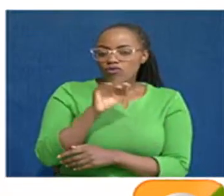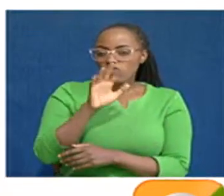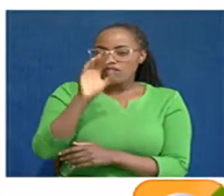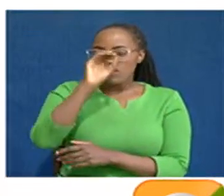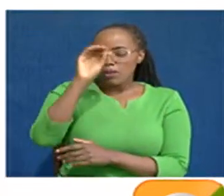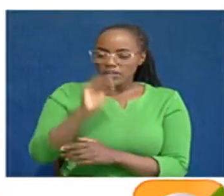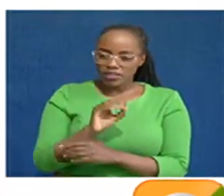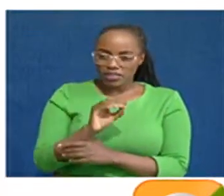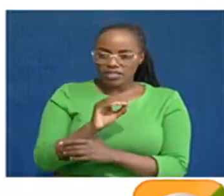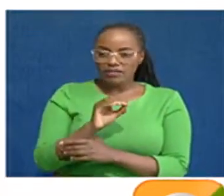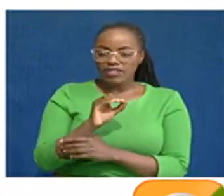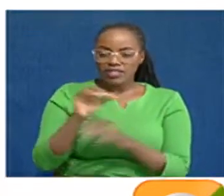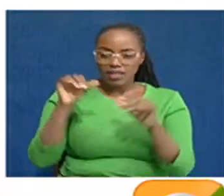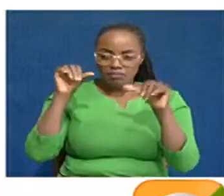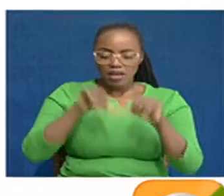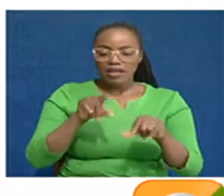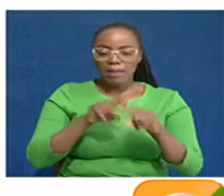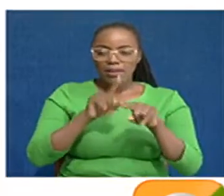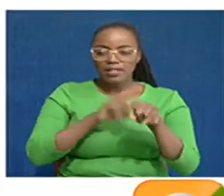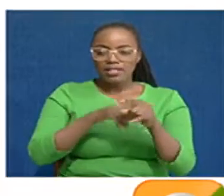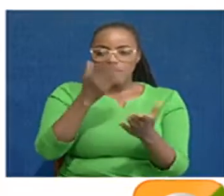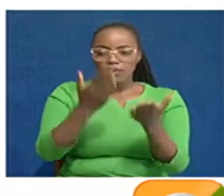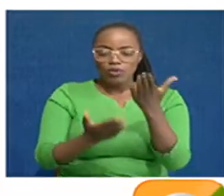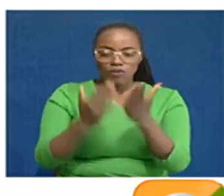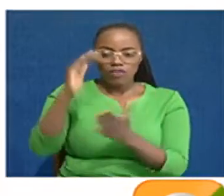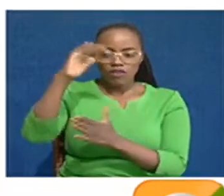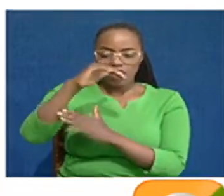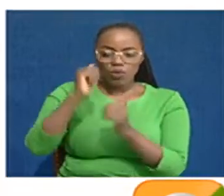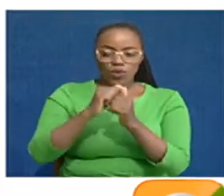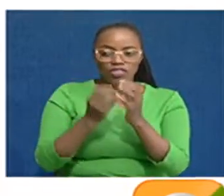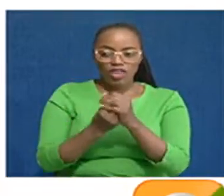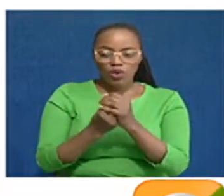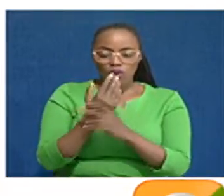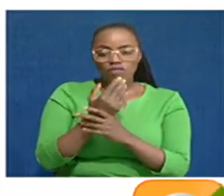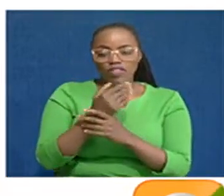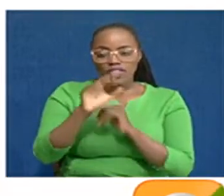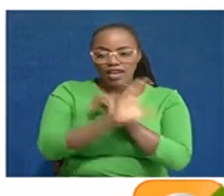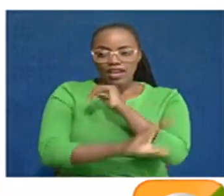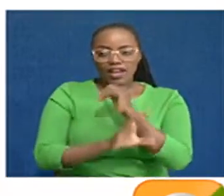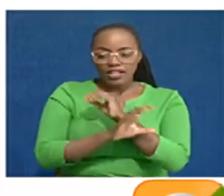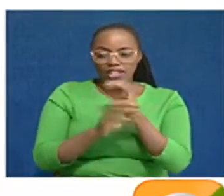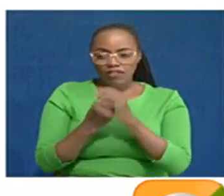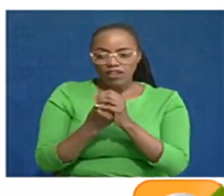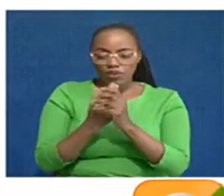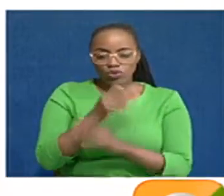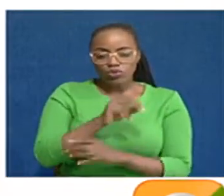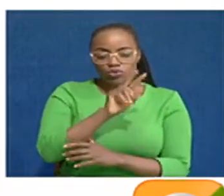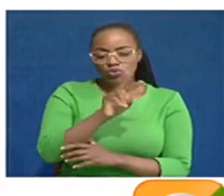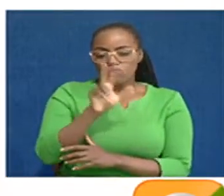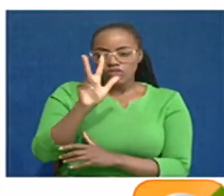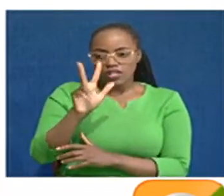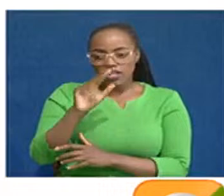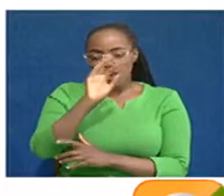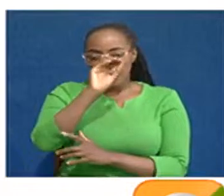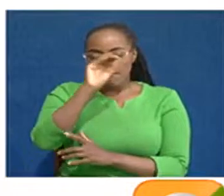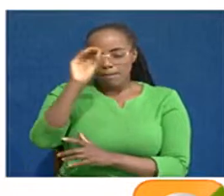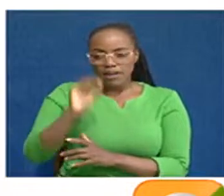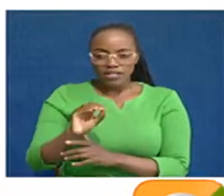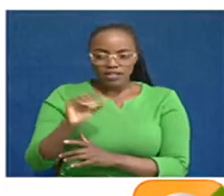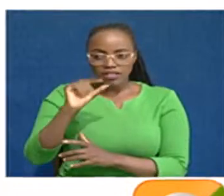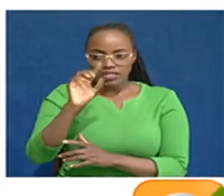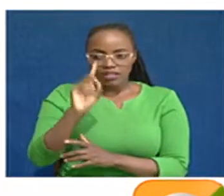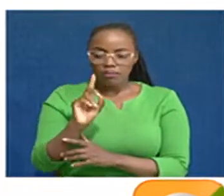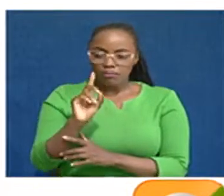a disaster. But you must compare inflation together with growth. So those countries tend to grow at 2-3%, really, really great. In